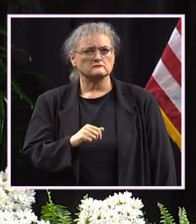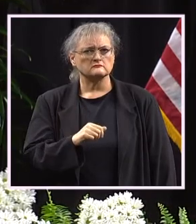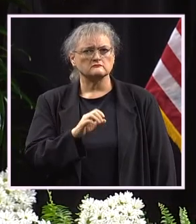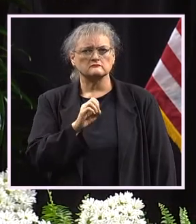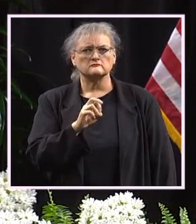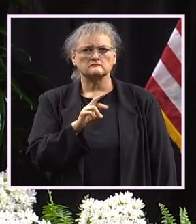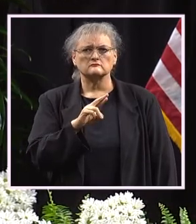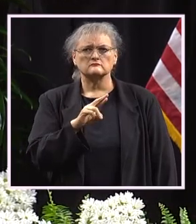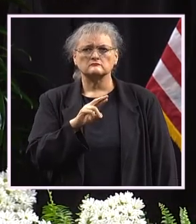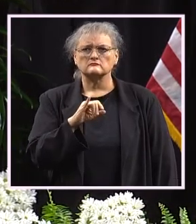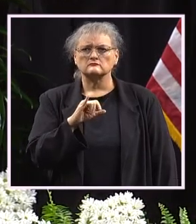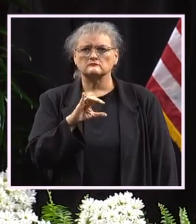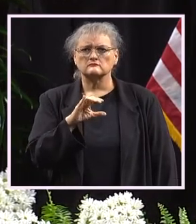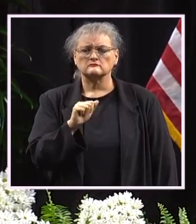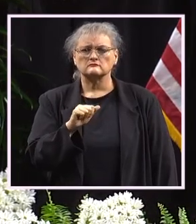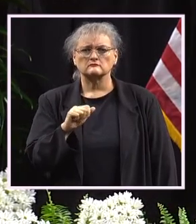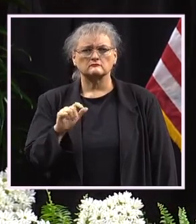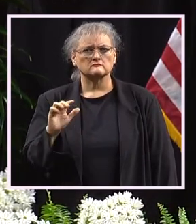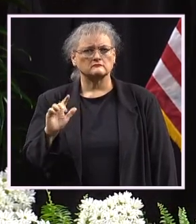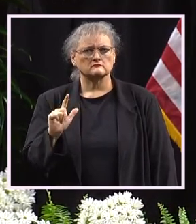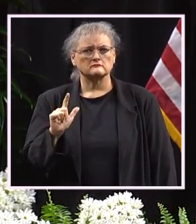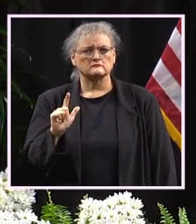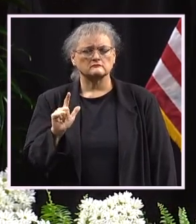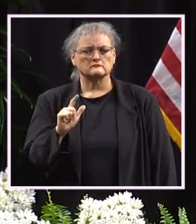Erica Lozoya.